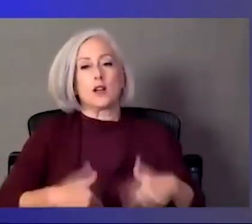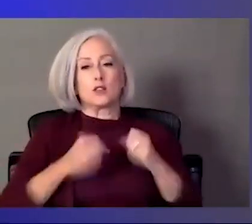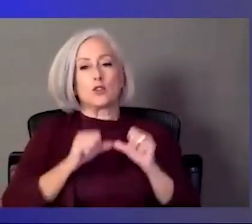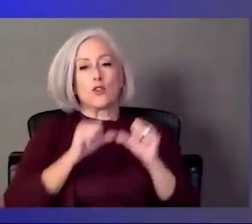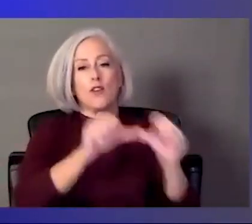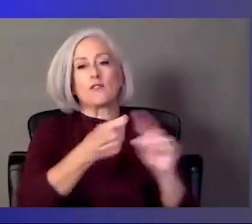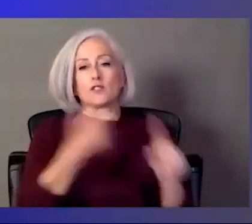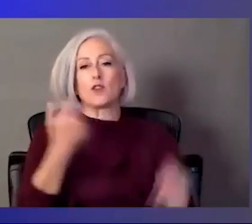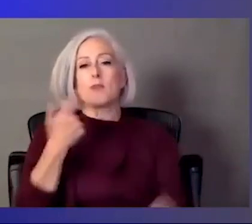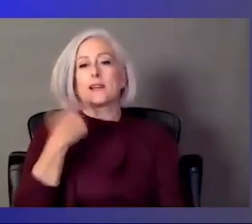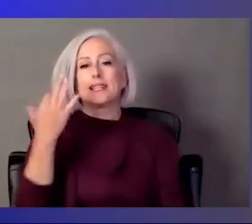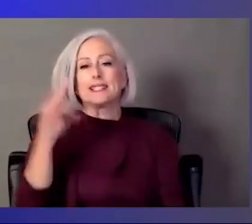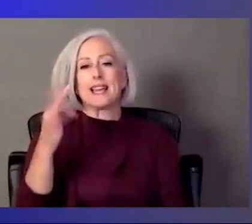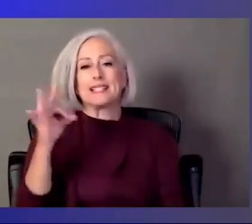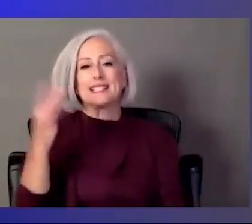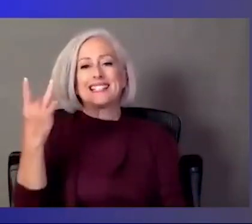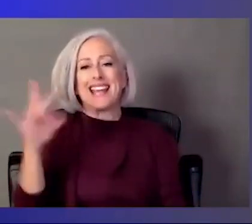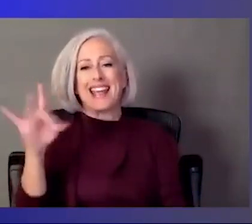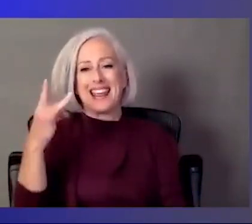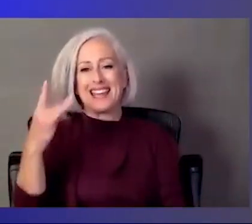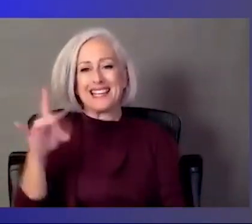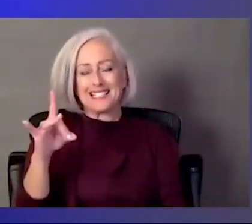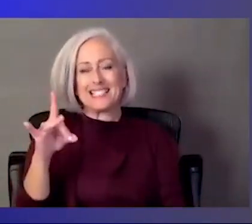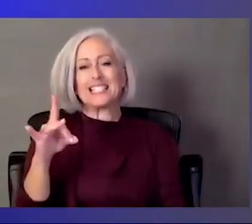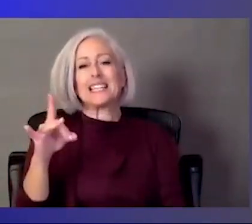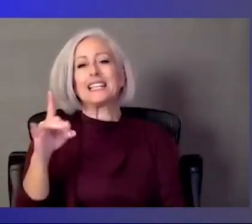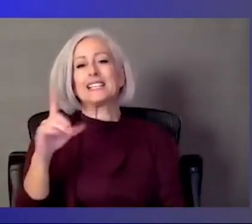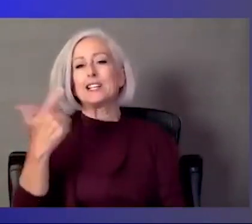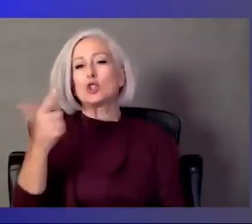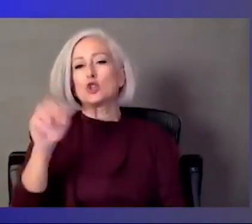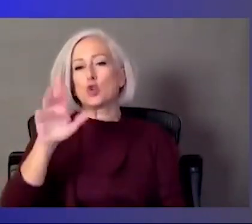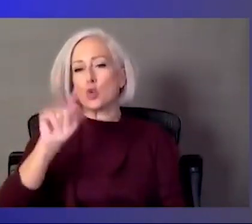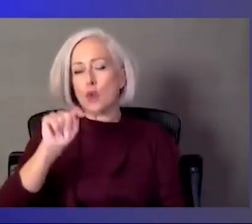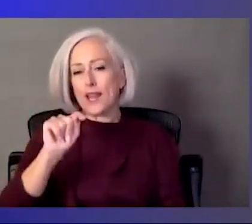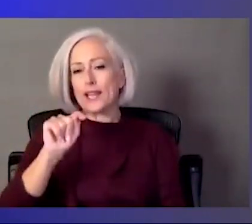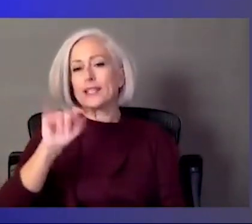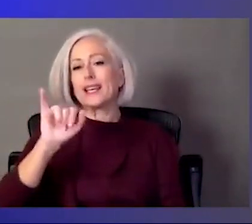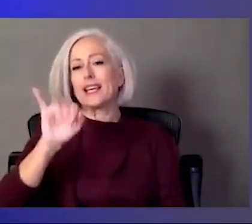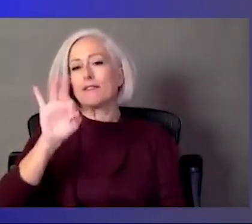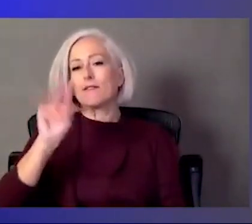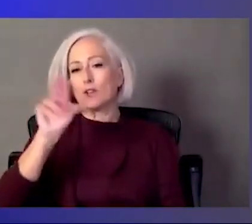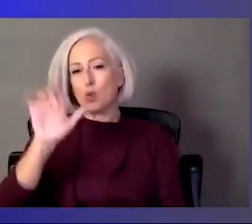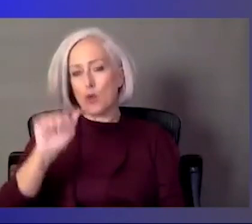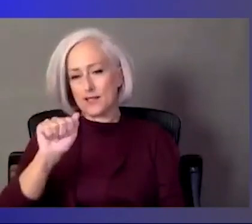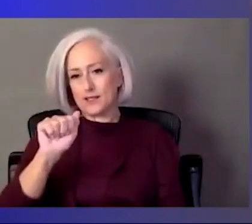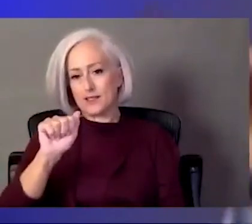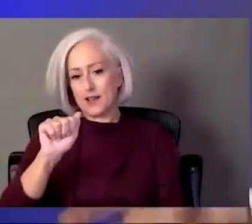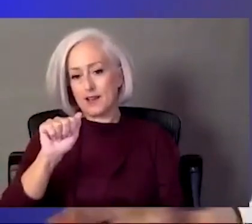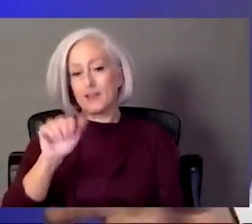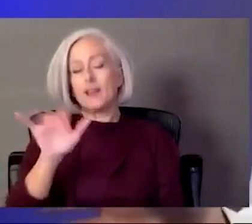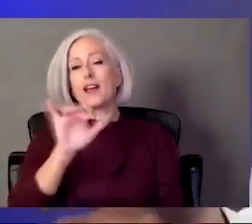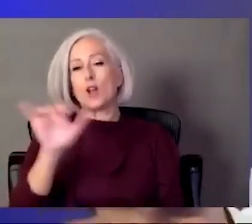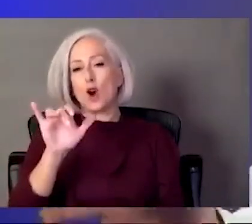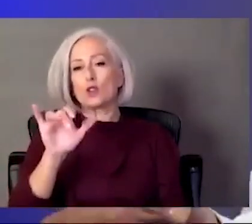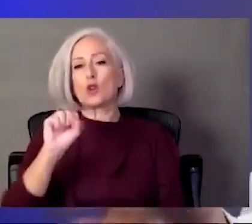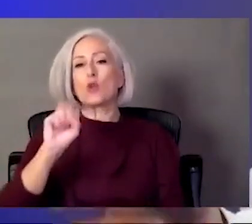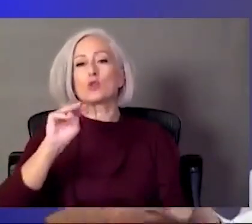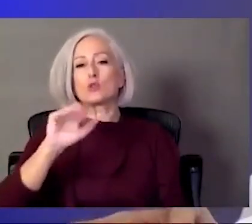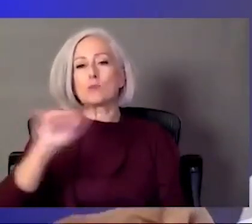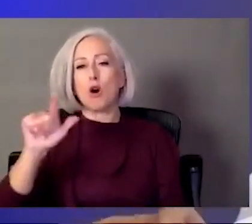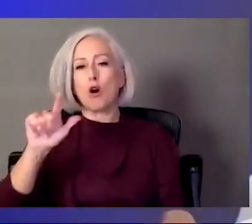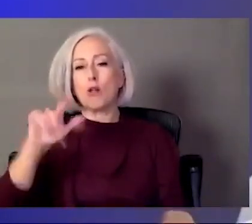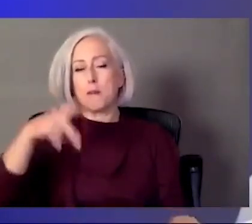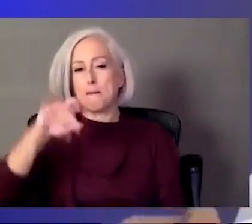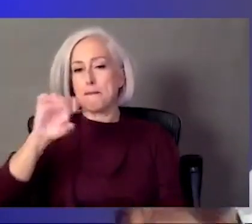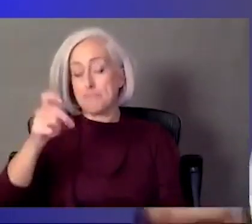great influenza pandemic and then subsequent smallpox before we eradicated smallpox, and who were now, a